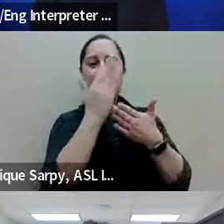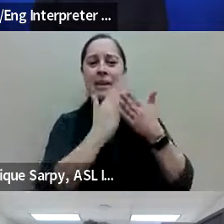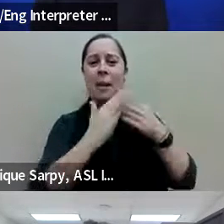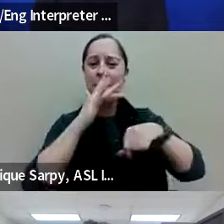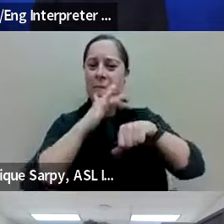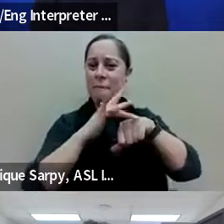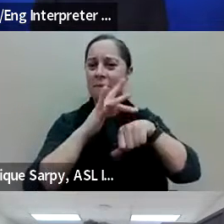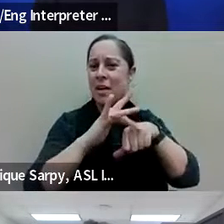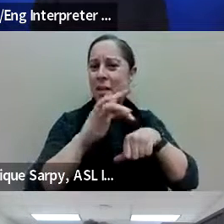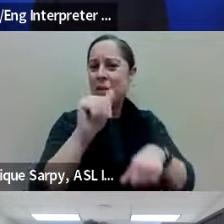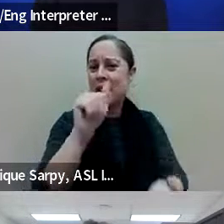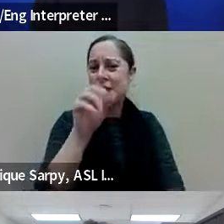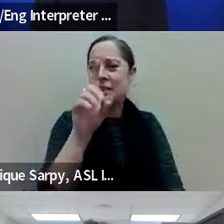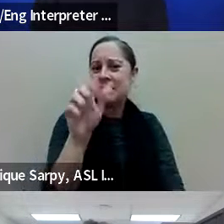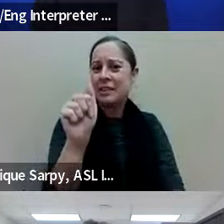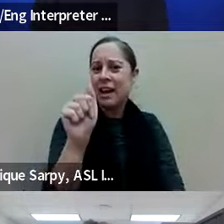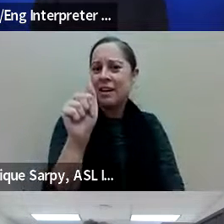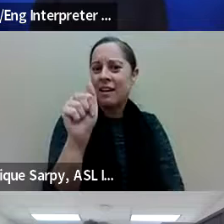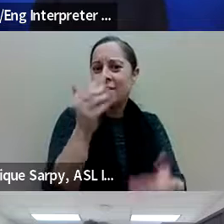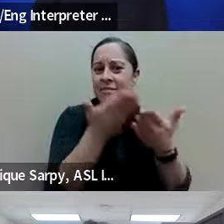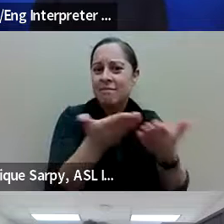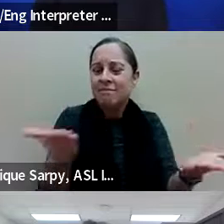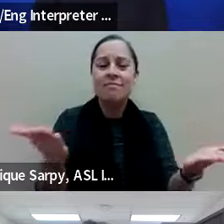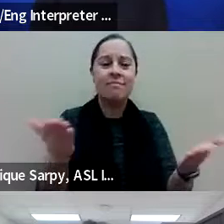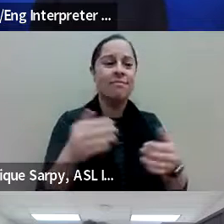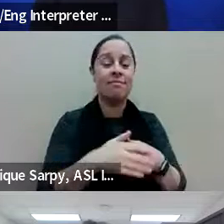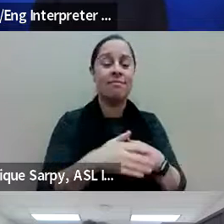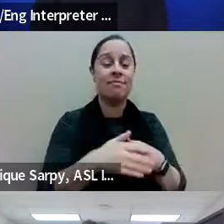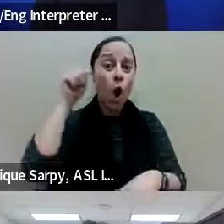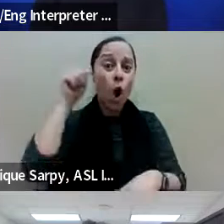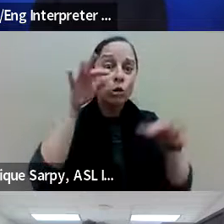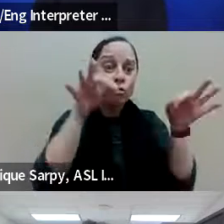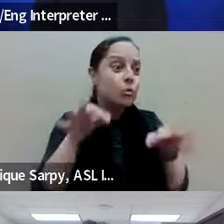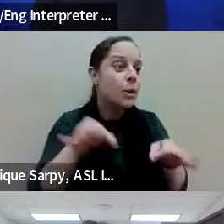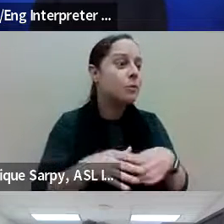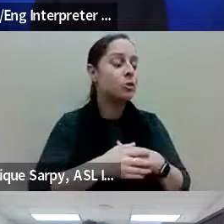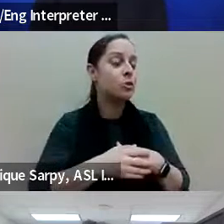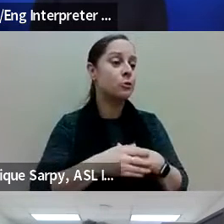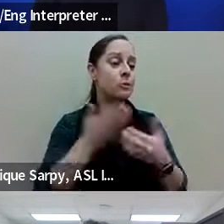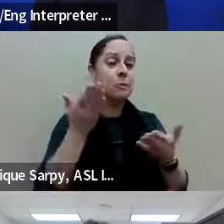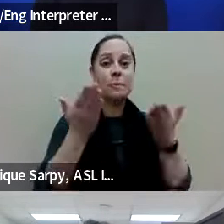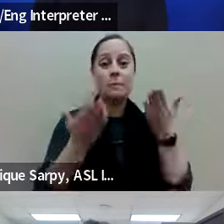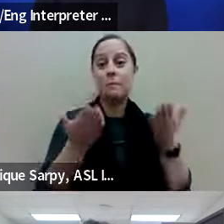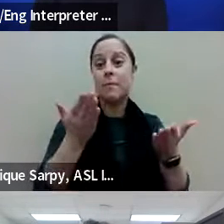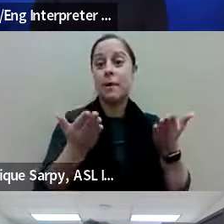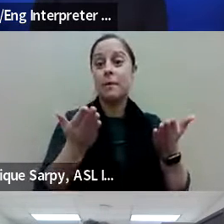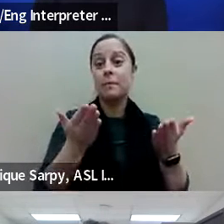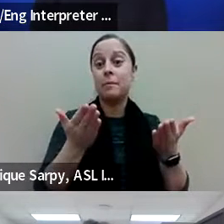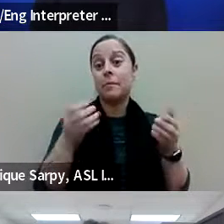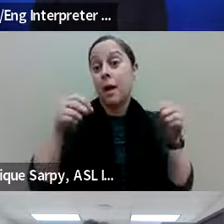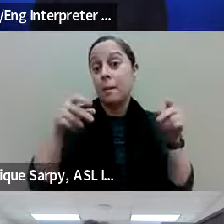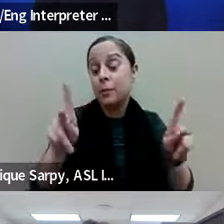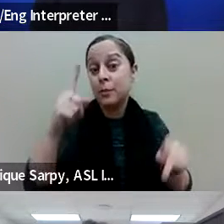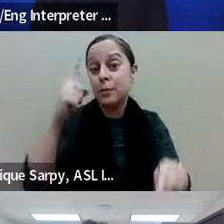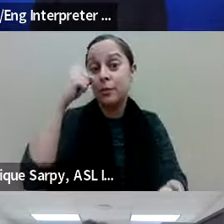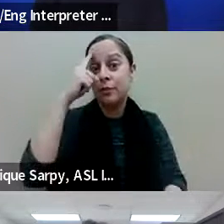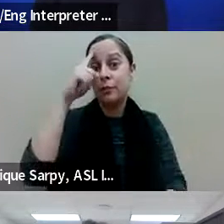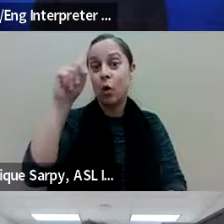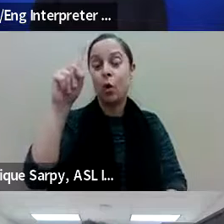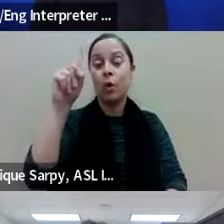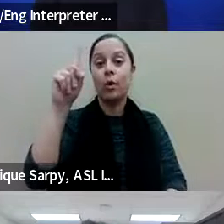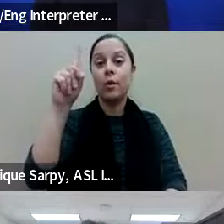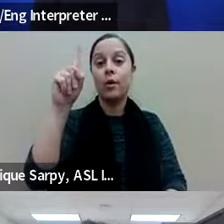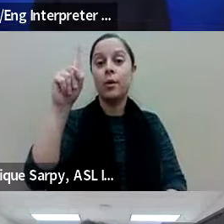ADA devices, whether it's audio description or if it might be an opportunity for a